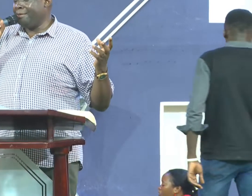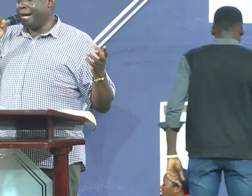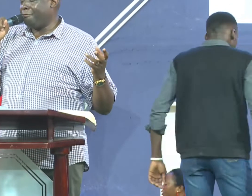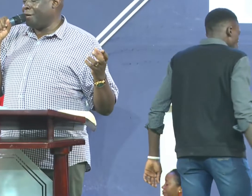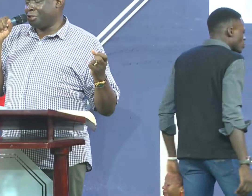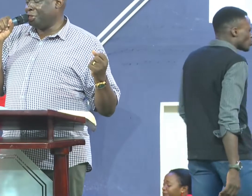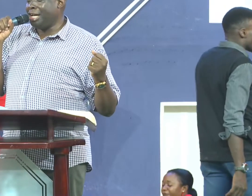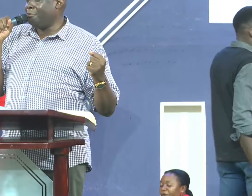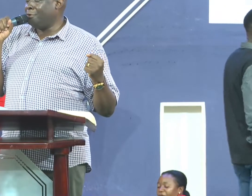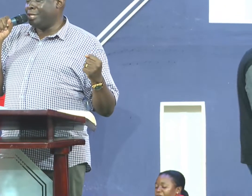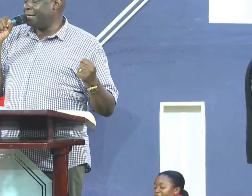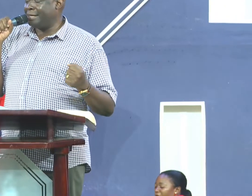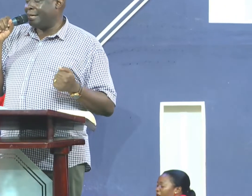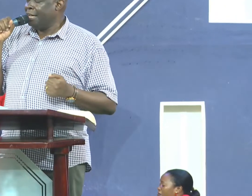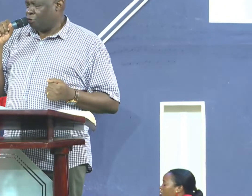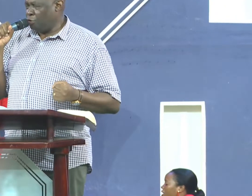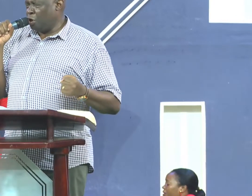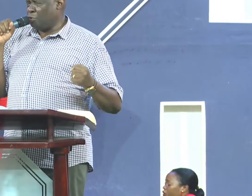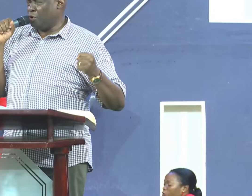olw'ebirooto ebyafa tujabuli